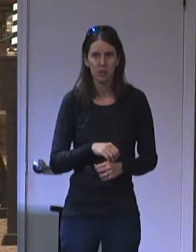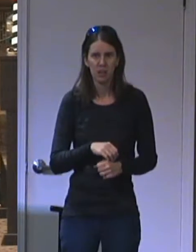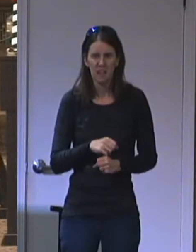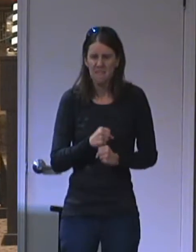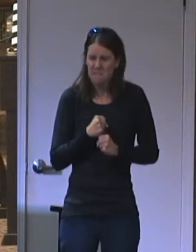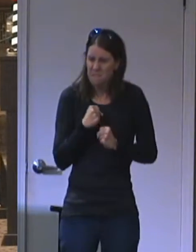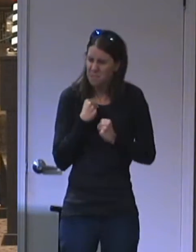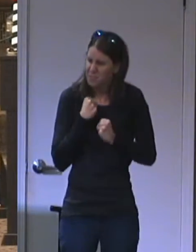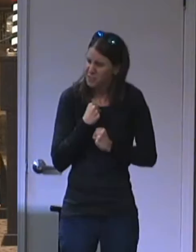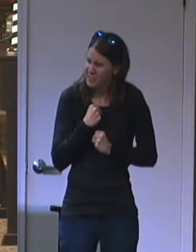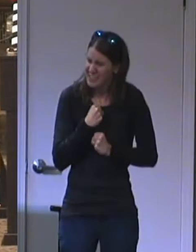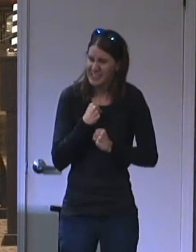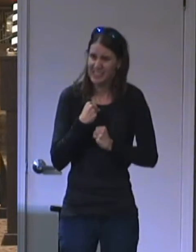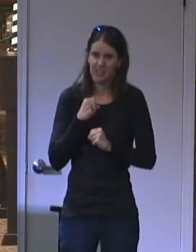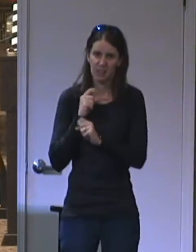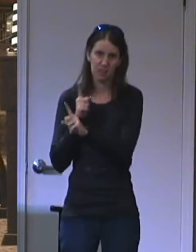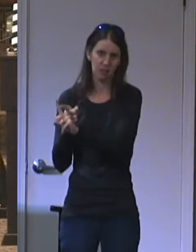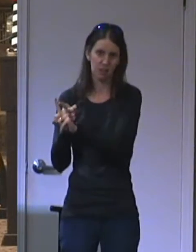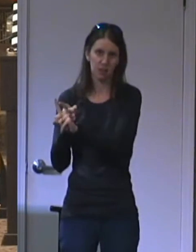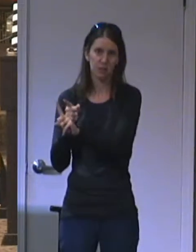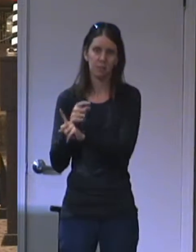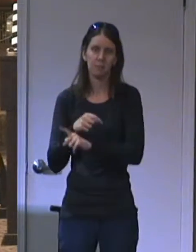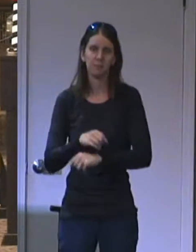He was freezing.